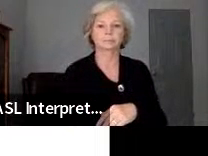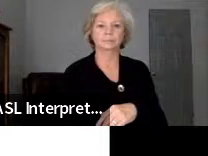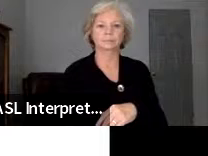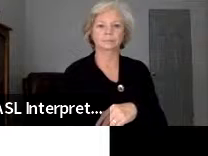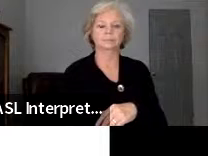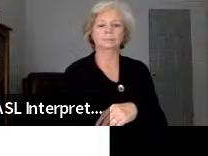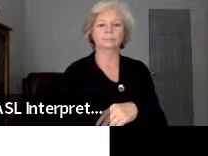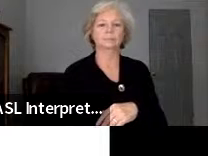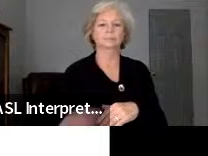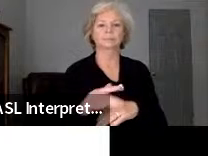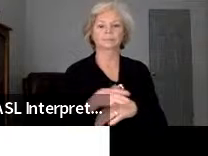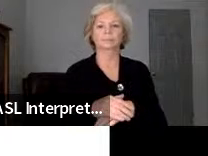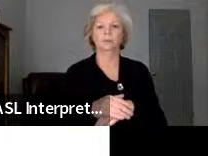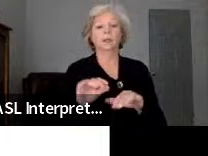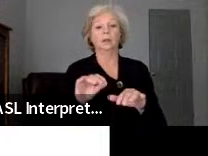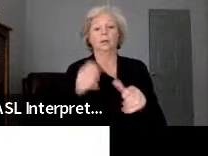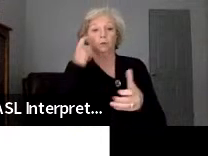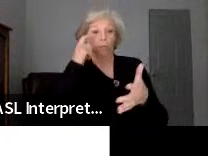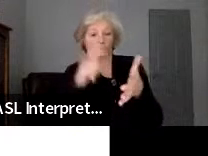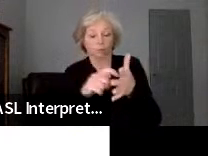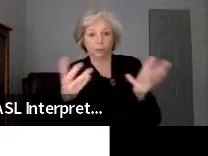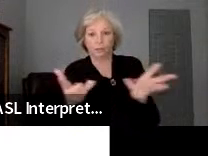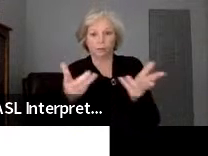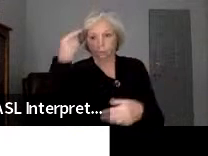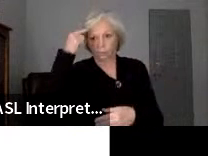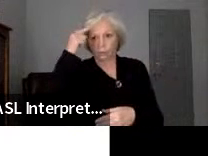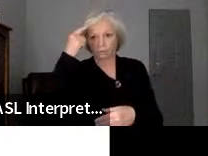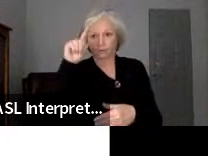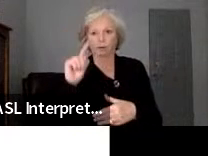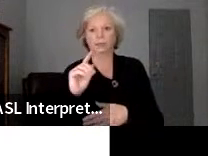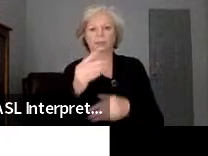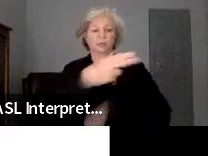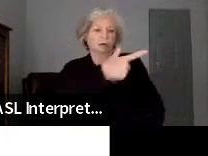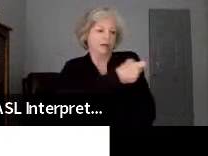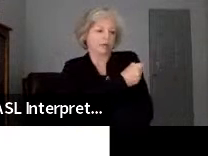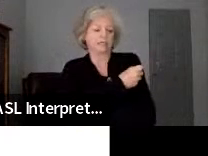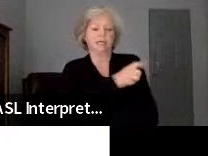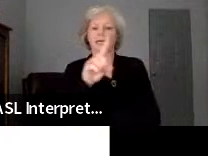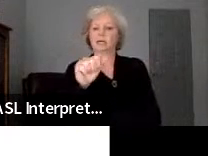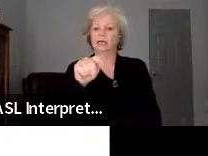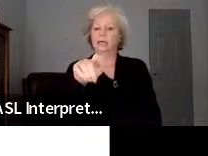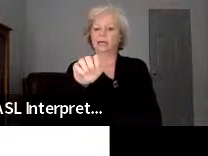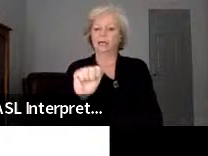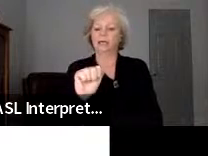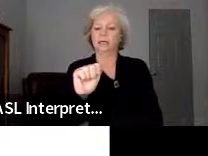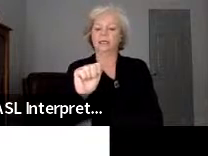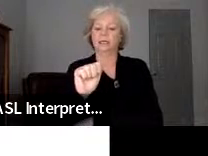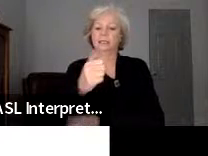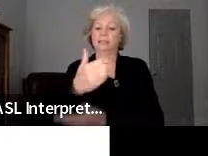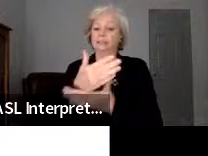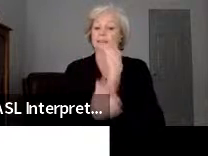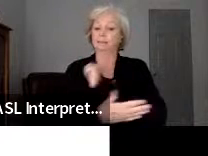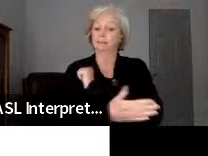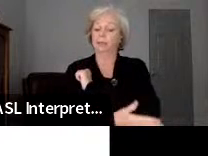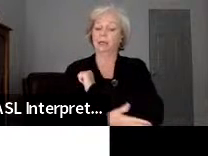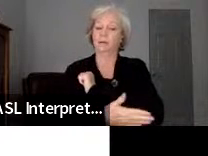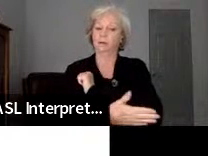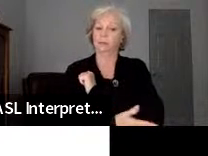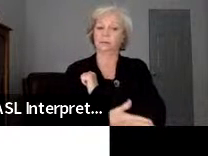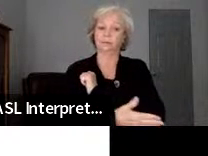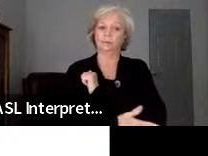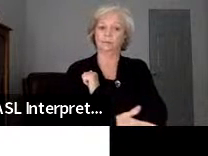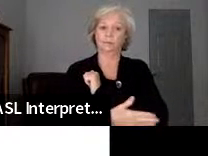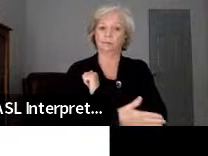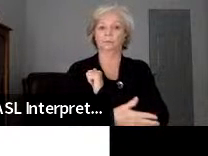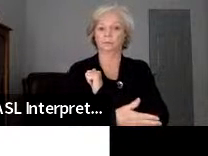So as you can see here, these are our vaccination data, quite high. Some of the counties are, as some